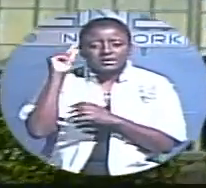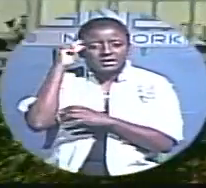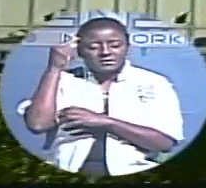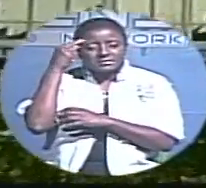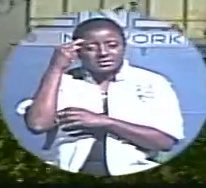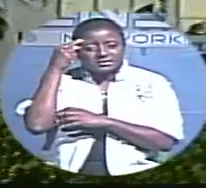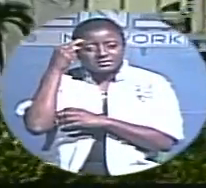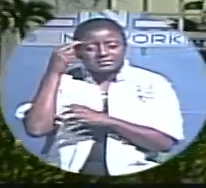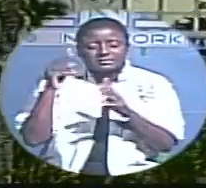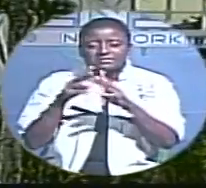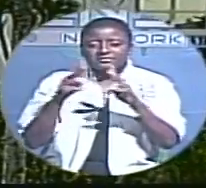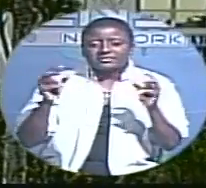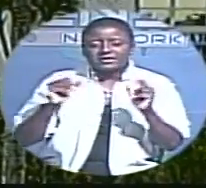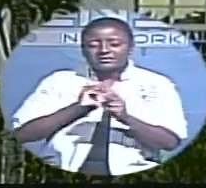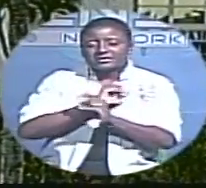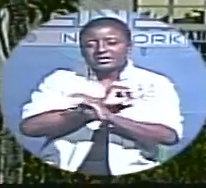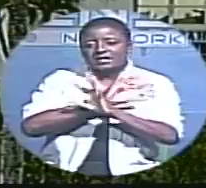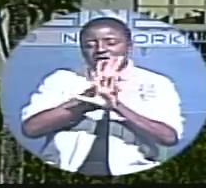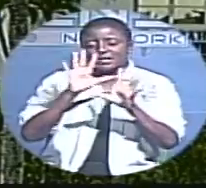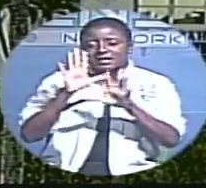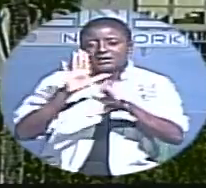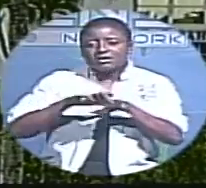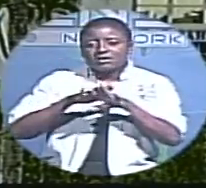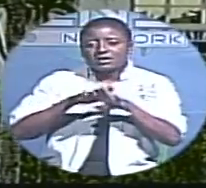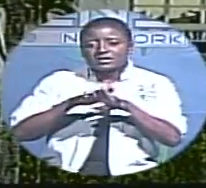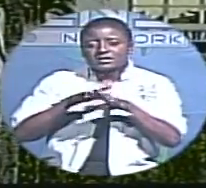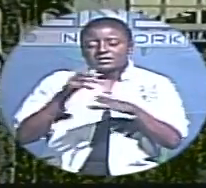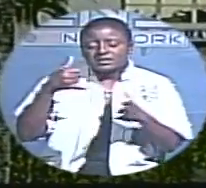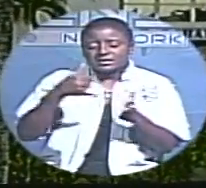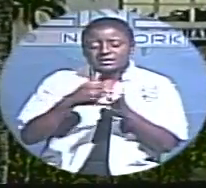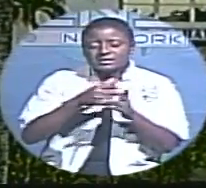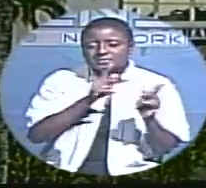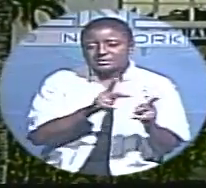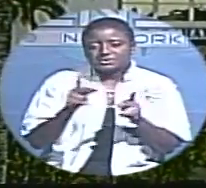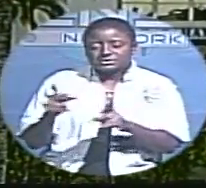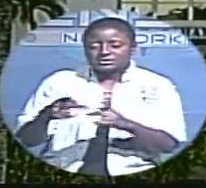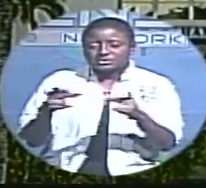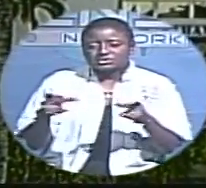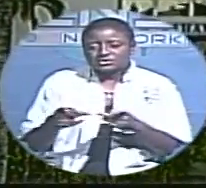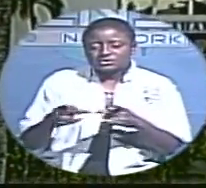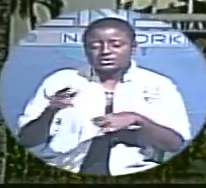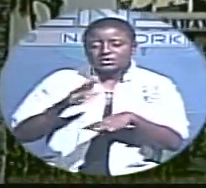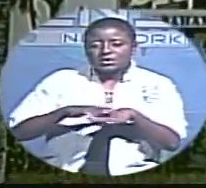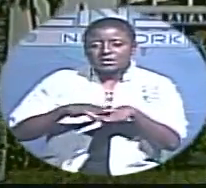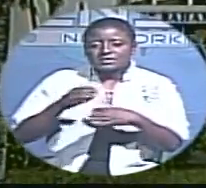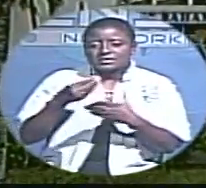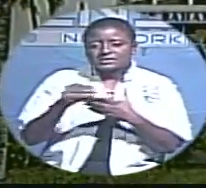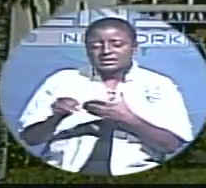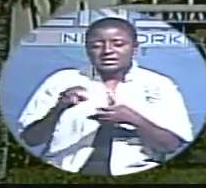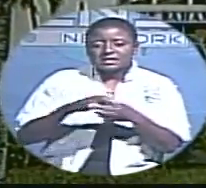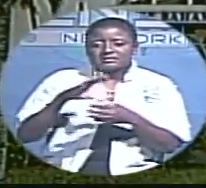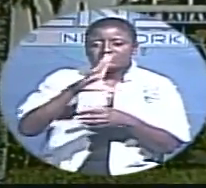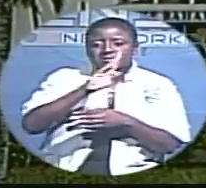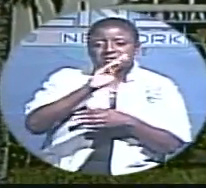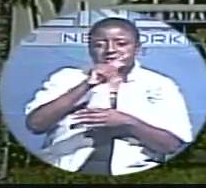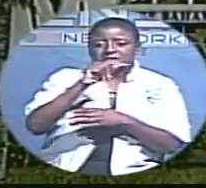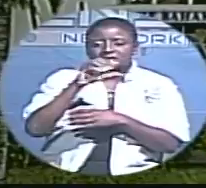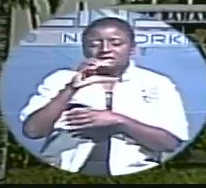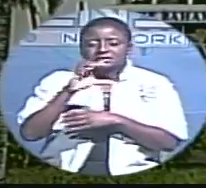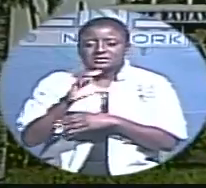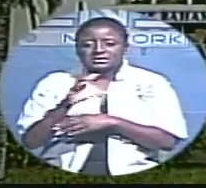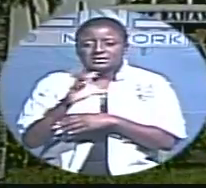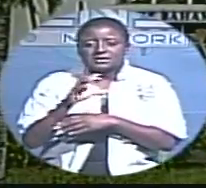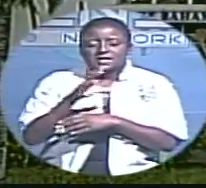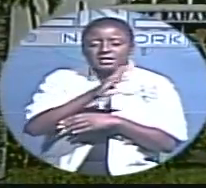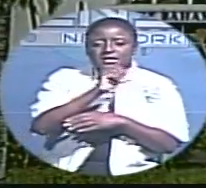is very clear on its position regarding the sale of BTC, and Prime Minister Perry Christie conveyed that decision to the CEO of Cable and Wireless, the parent company of